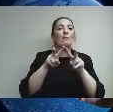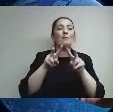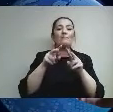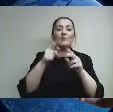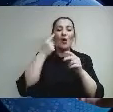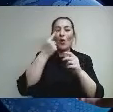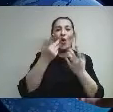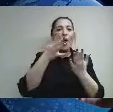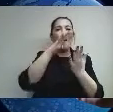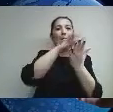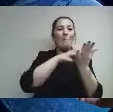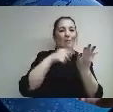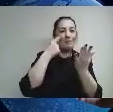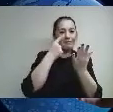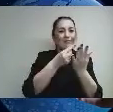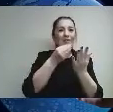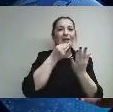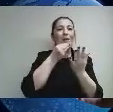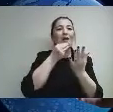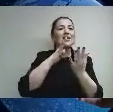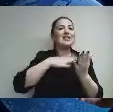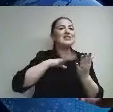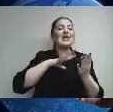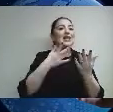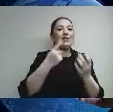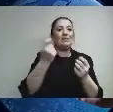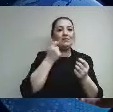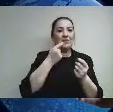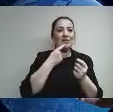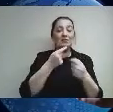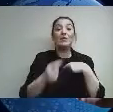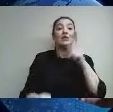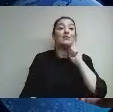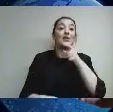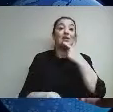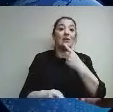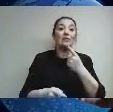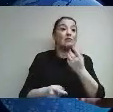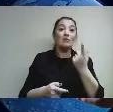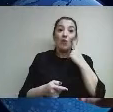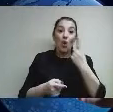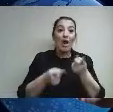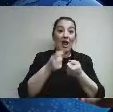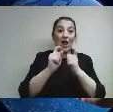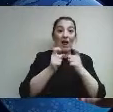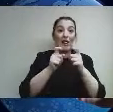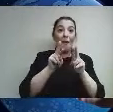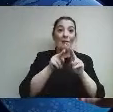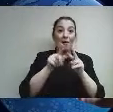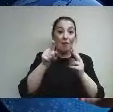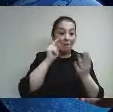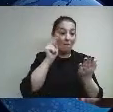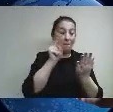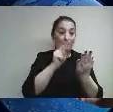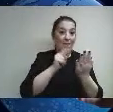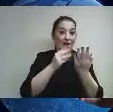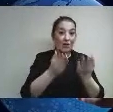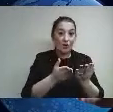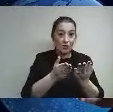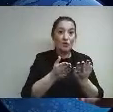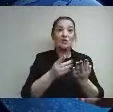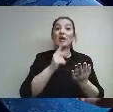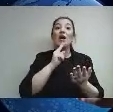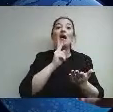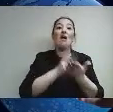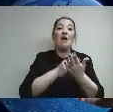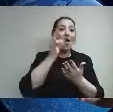like to eat?" And I said, "Well, you have a menu in front of your hand, in front of your eyes. I can't see it, but you